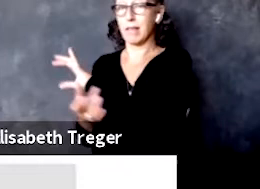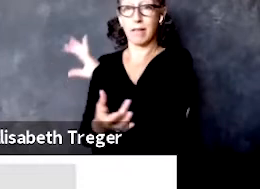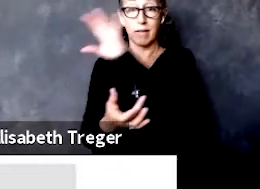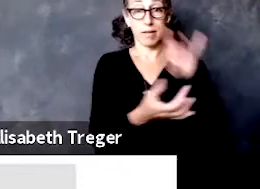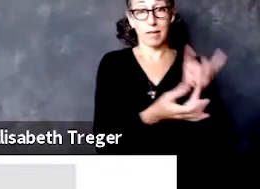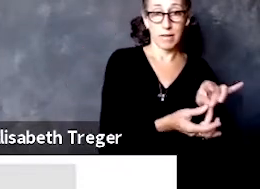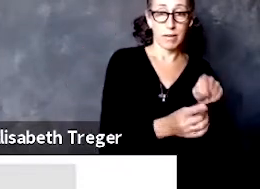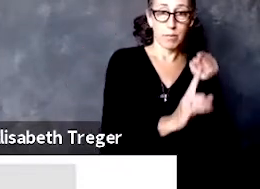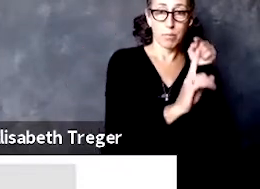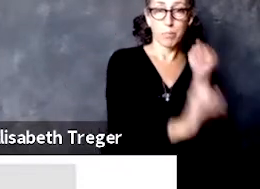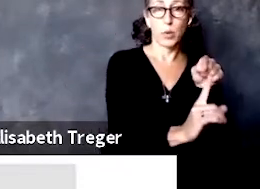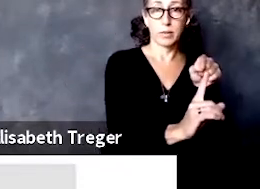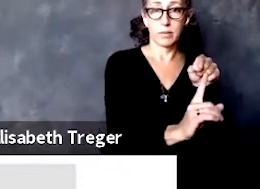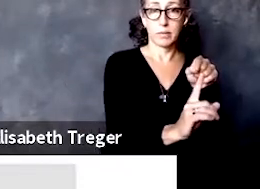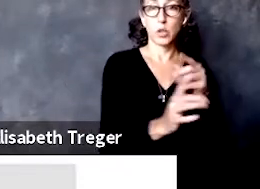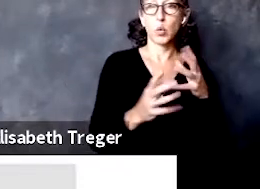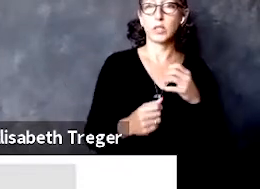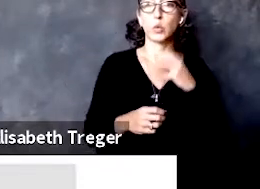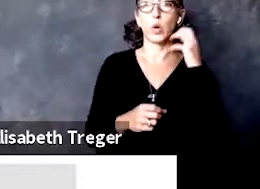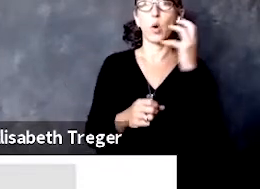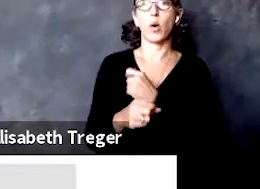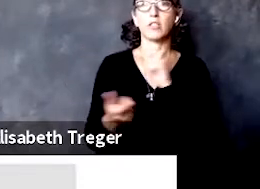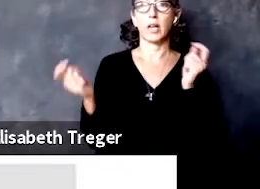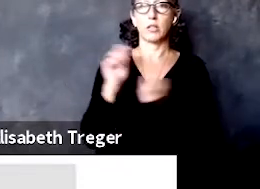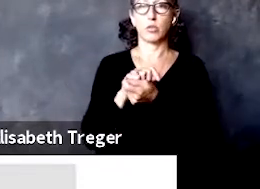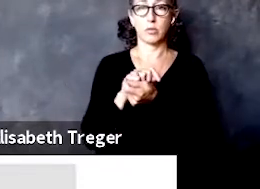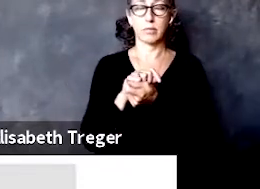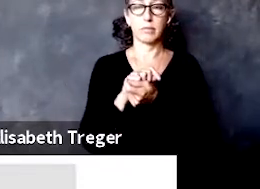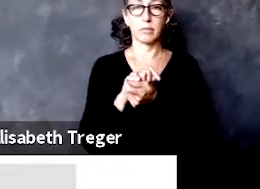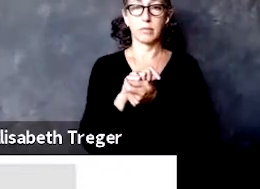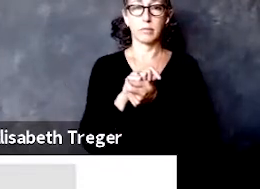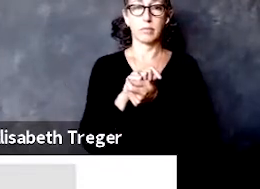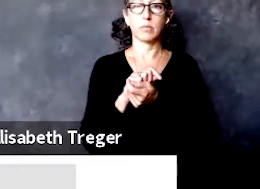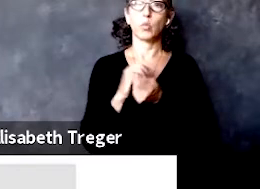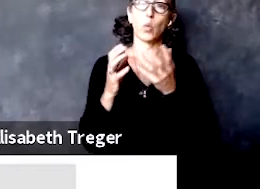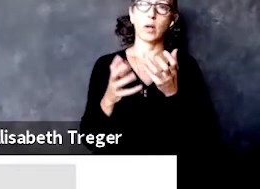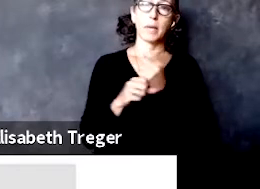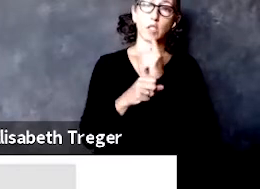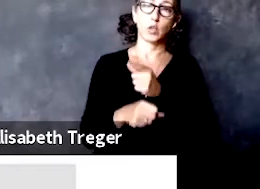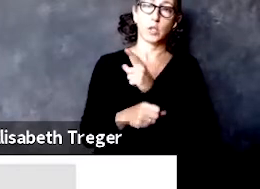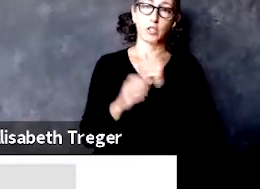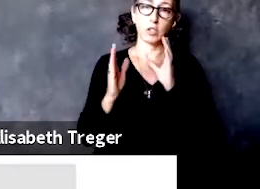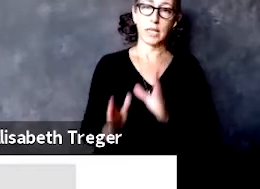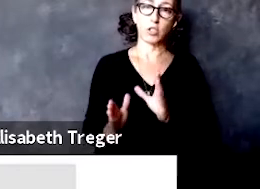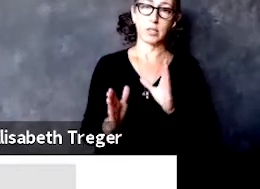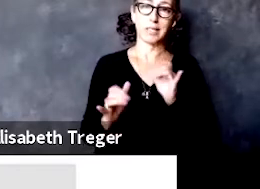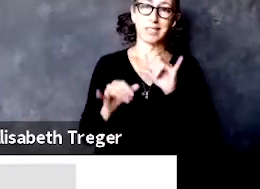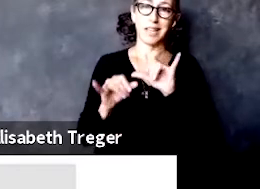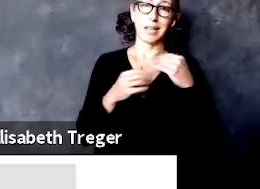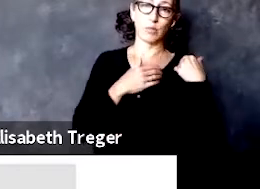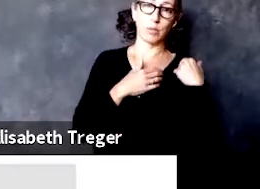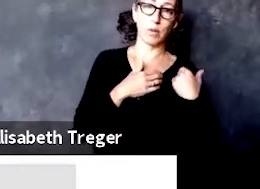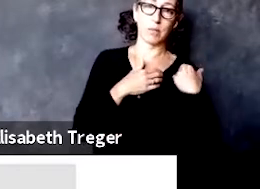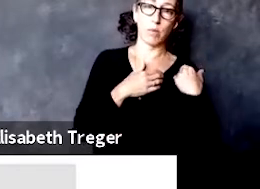win change, to win a very specific policy and to hold the legislator accountable for that. So when we walk through these